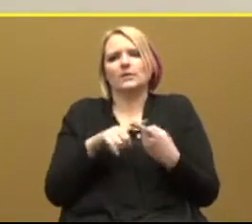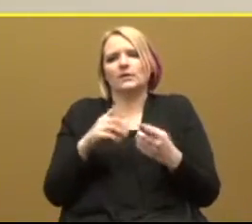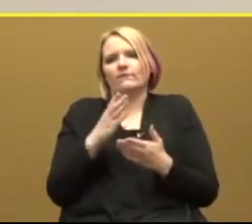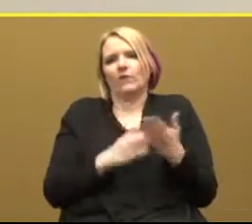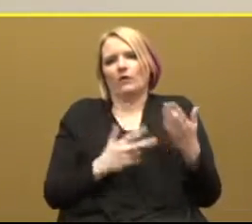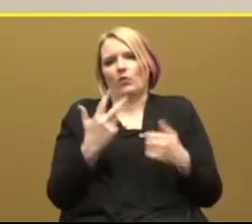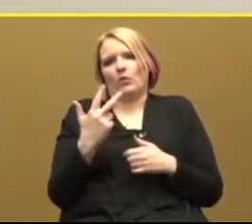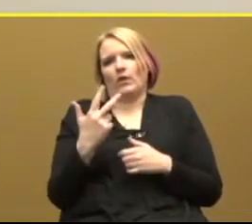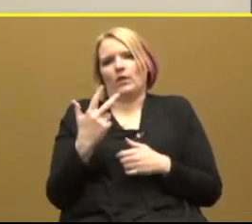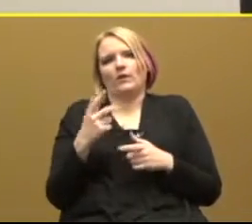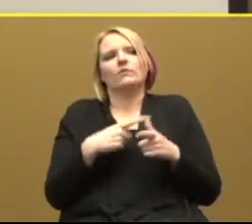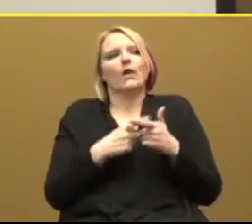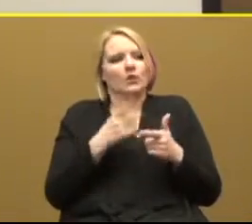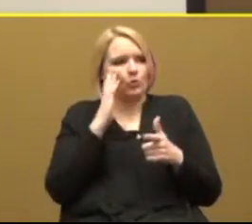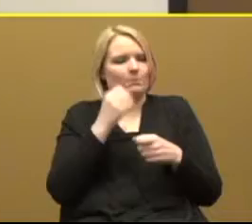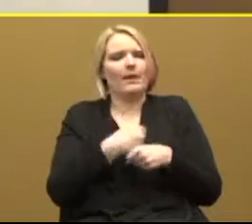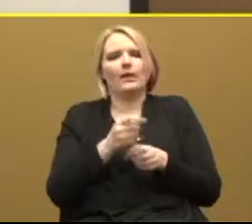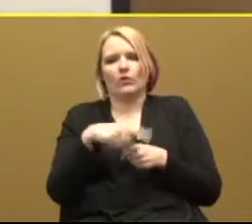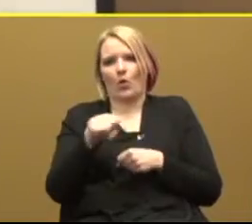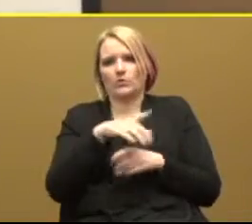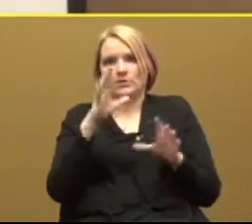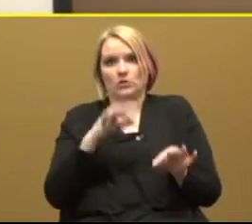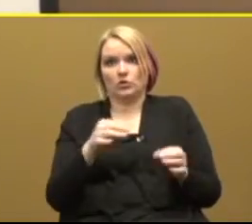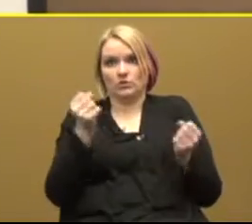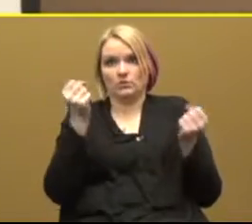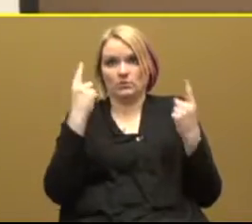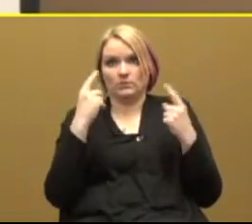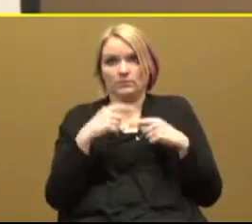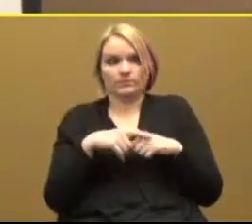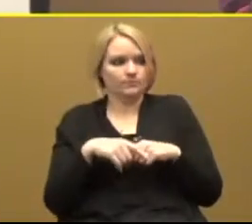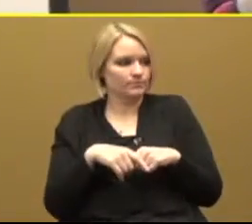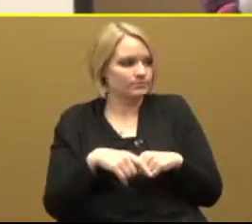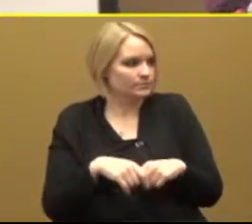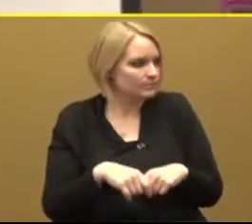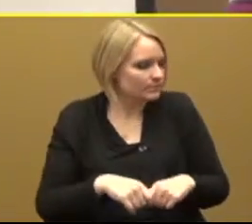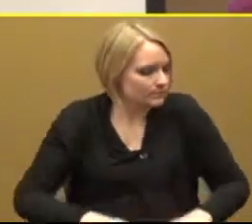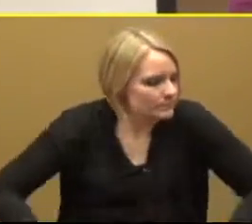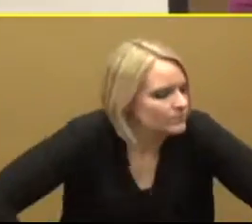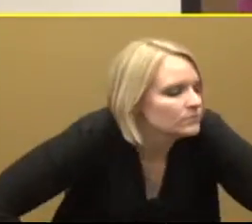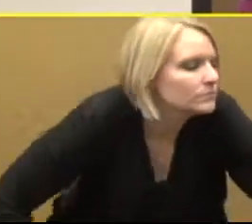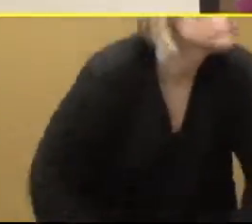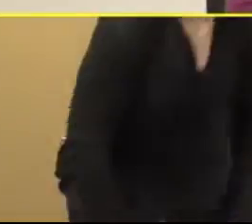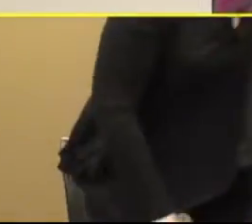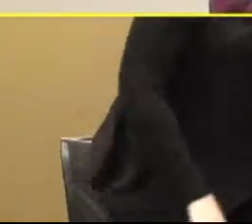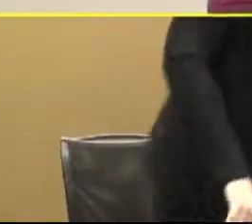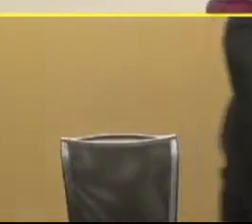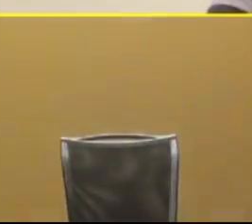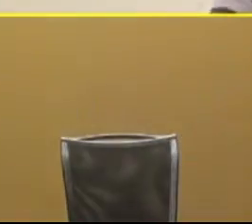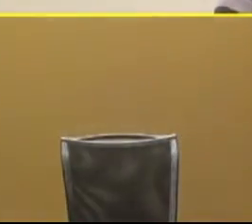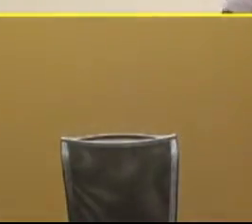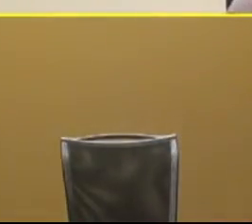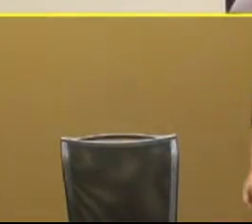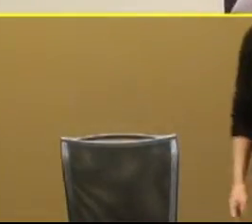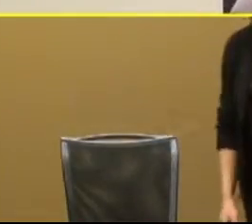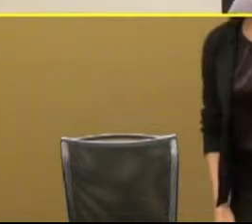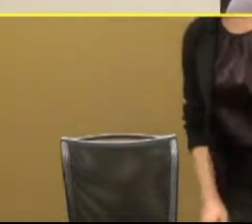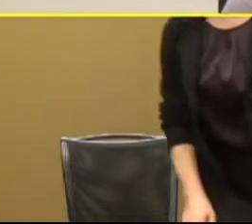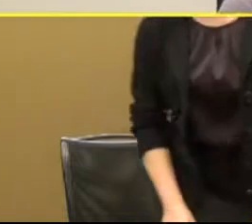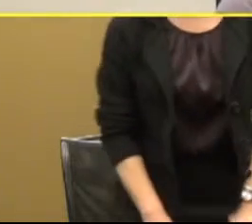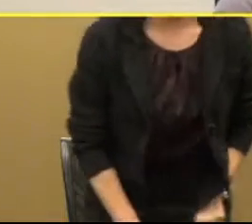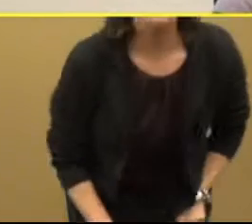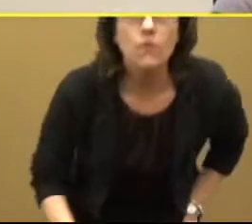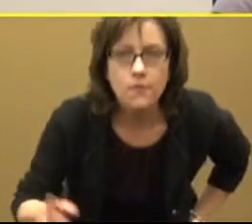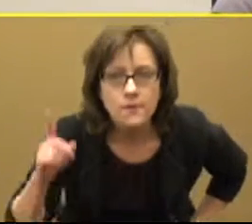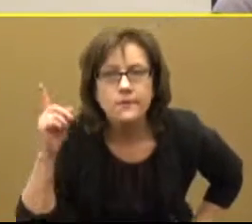start to make those decisions. Make sense? Yes? Did you ever use the child's